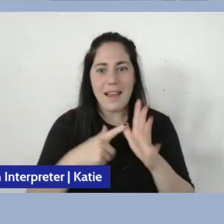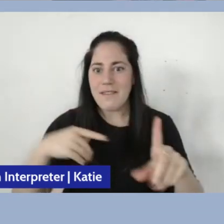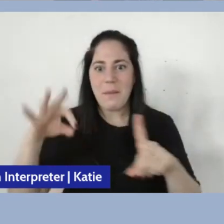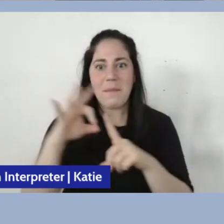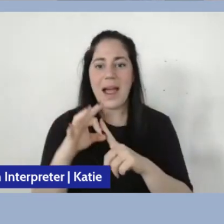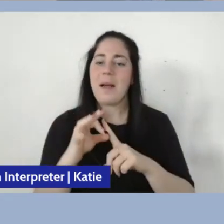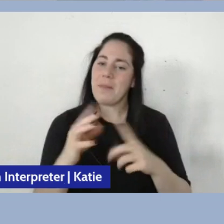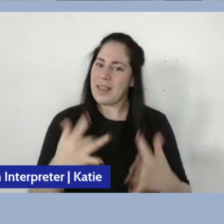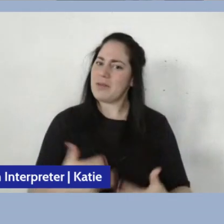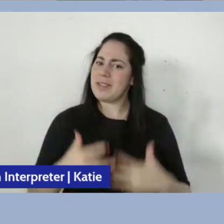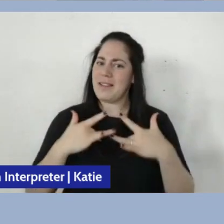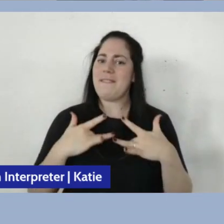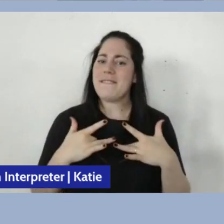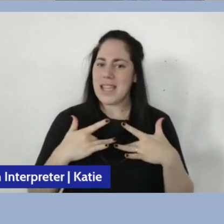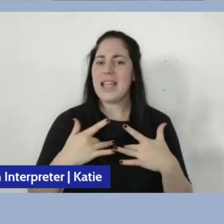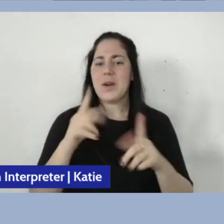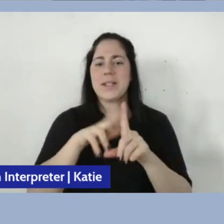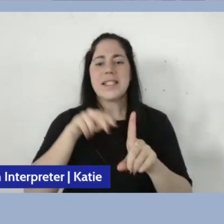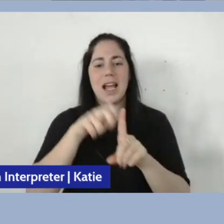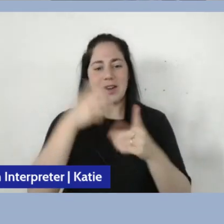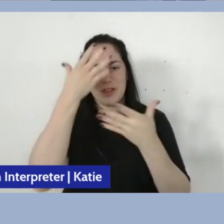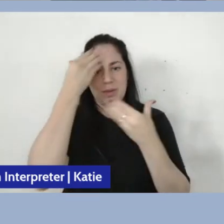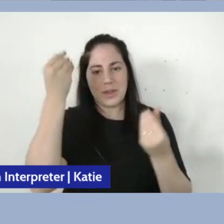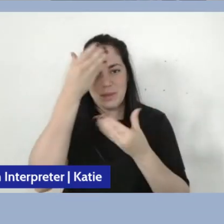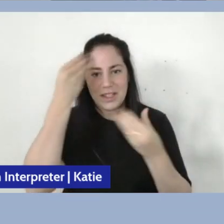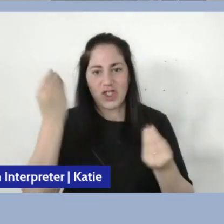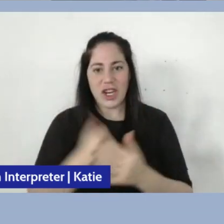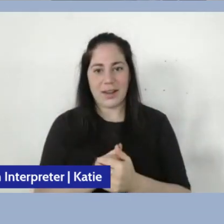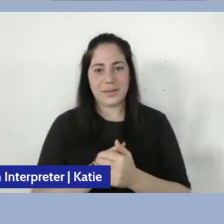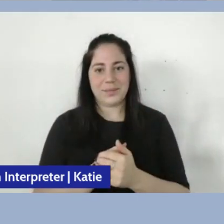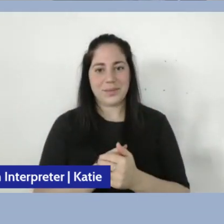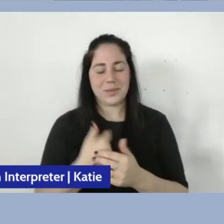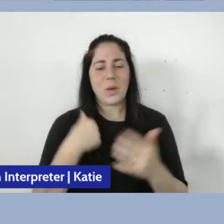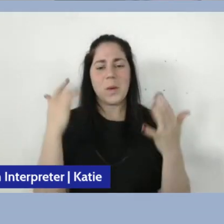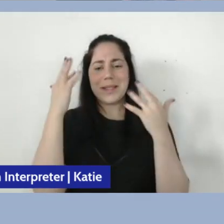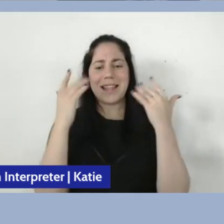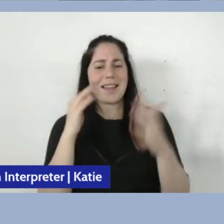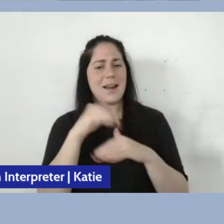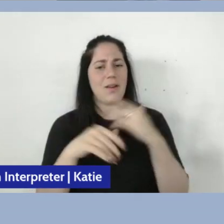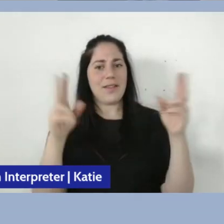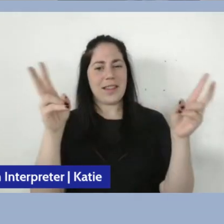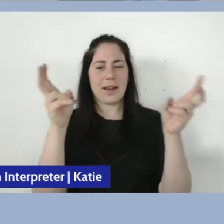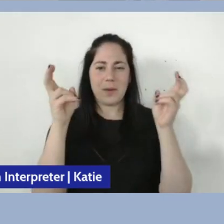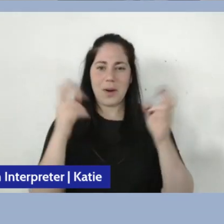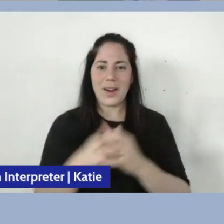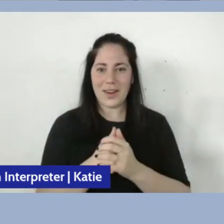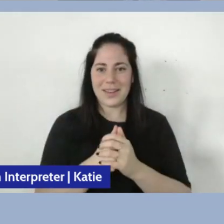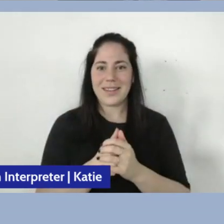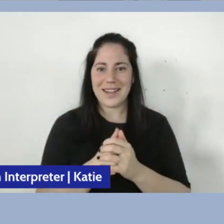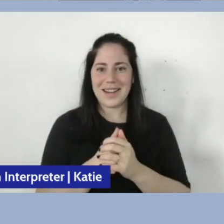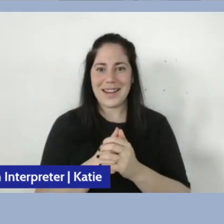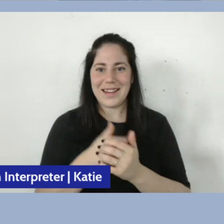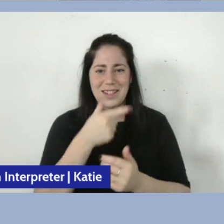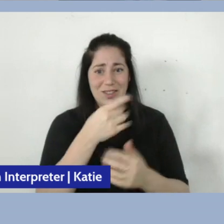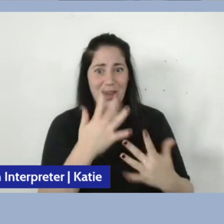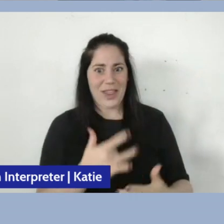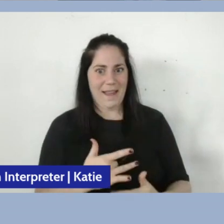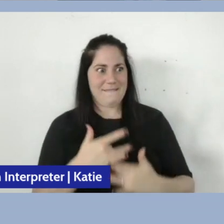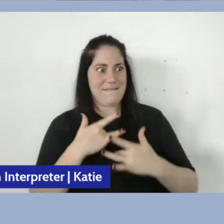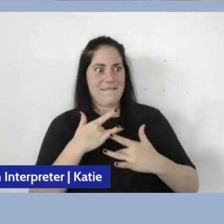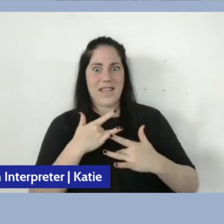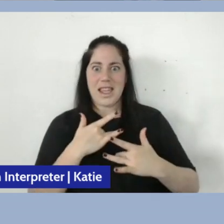if you think about that, and when I was thinking about coming to talk today, I just thought if you overlay that sort of sense of a